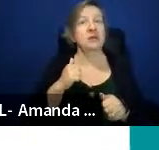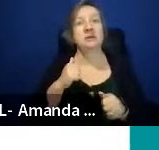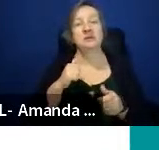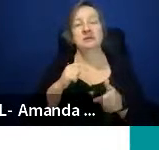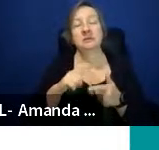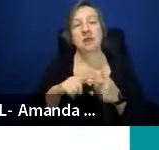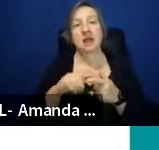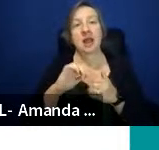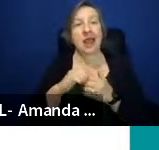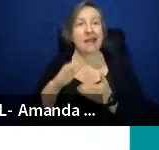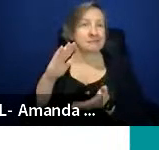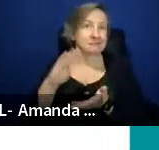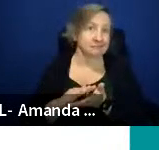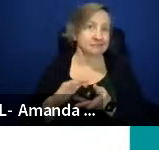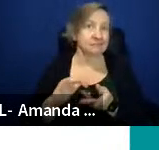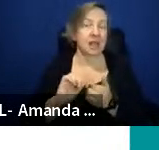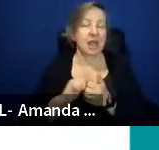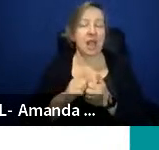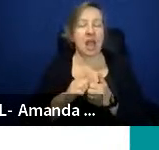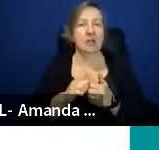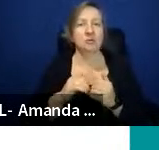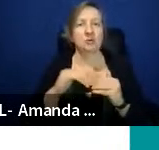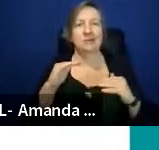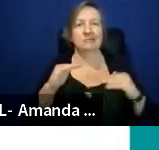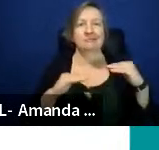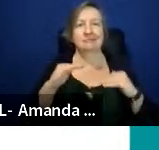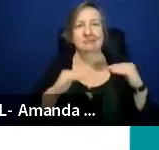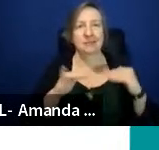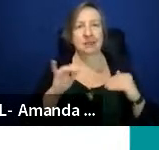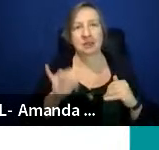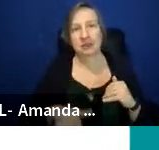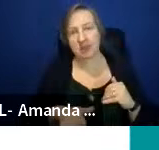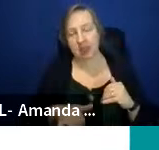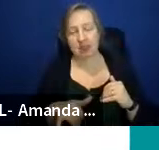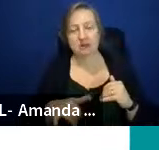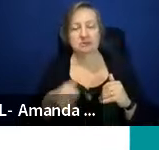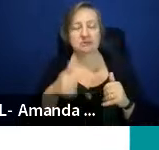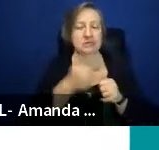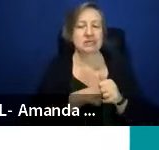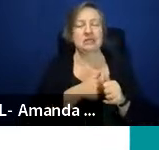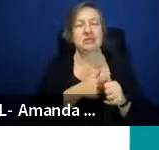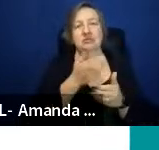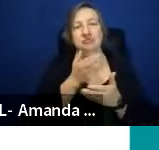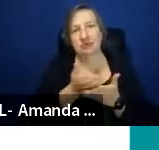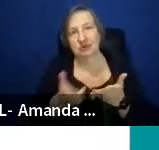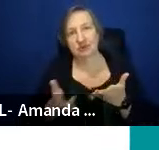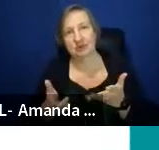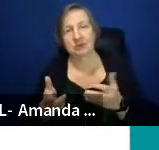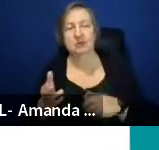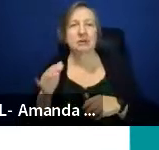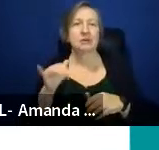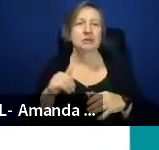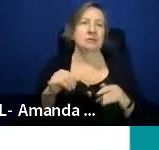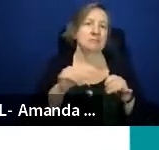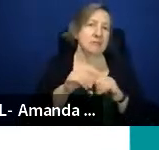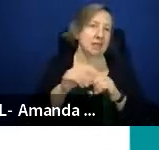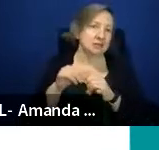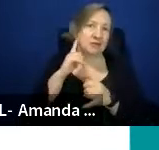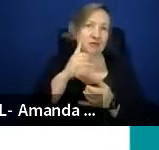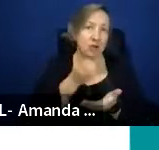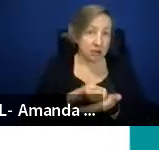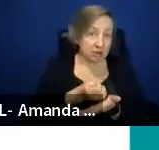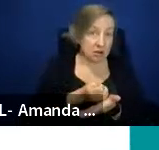measures. And those are provided for each resource. So those measures are identified for